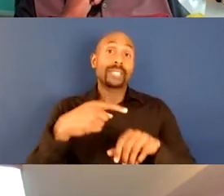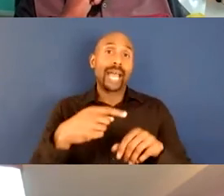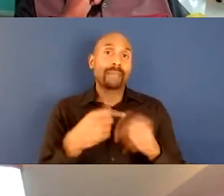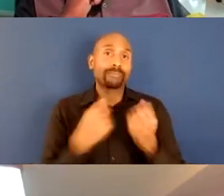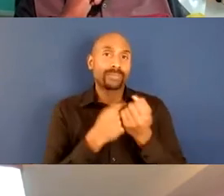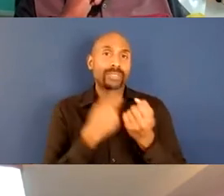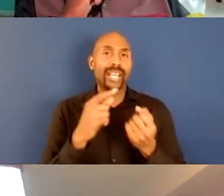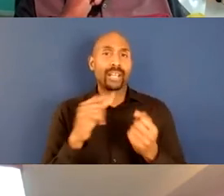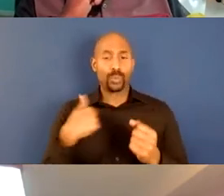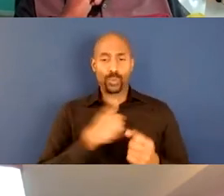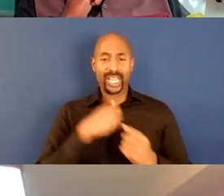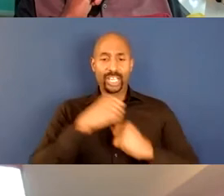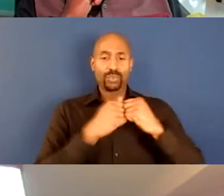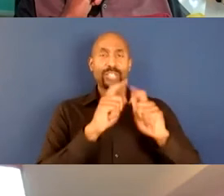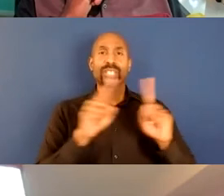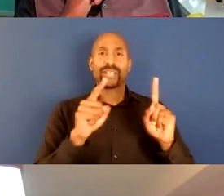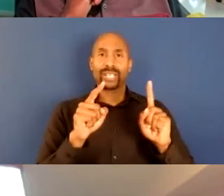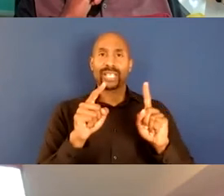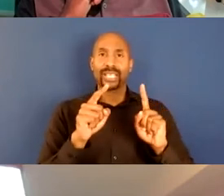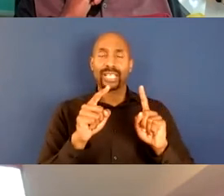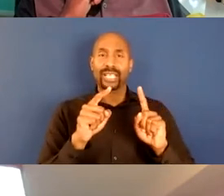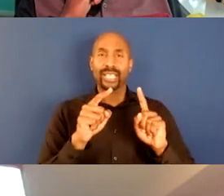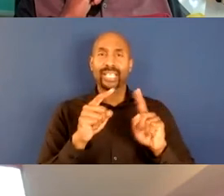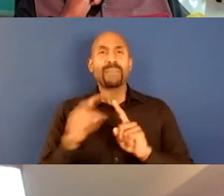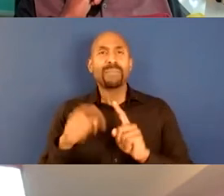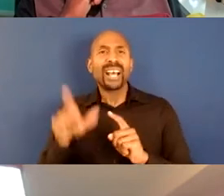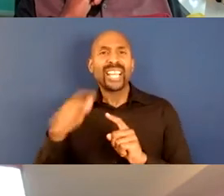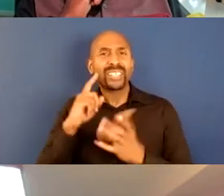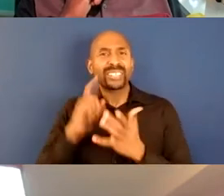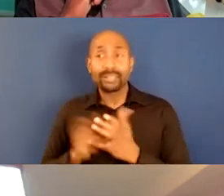that a lot of the people in the system don't actually want the